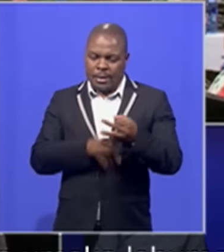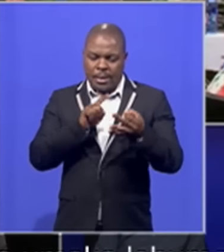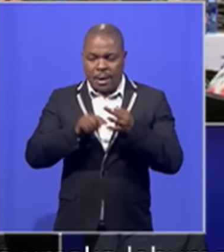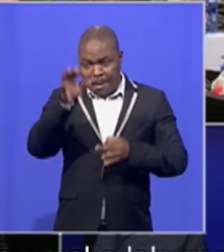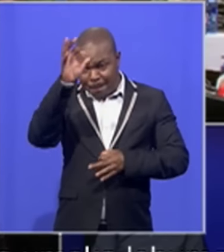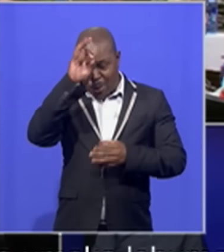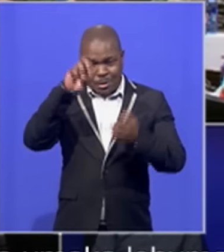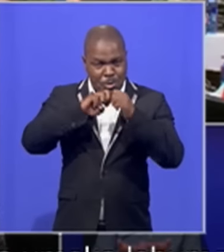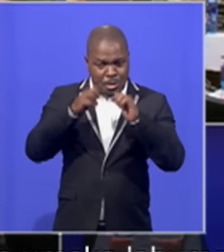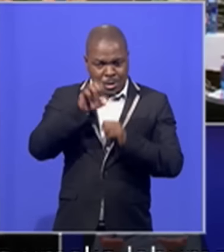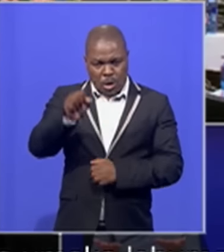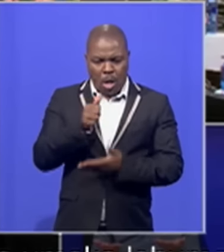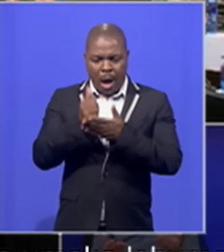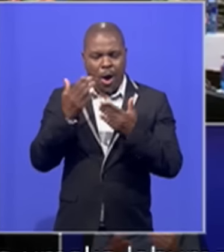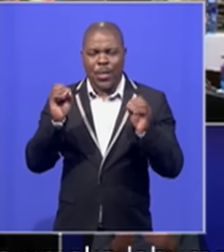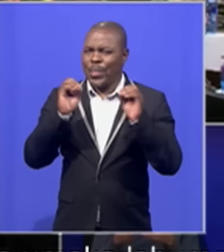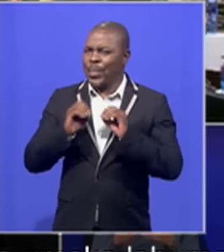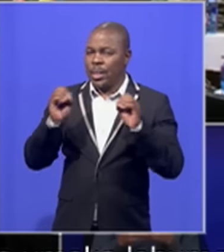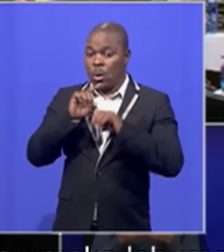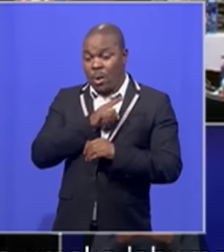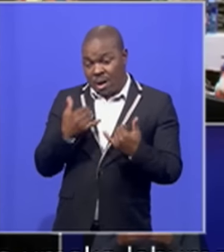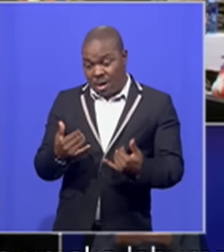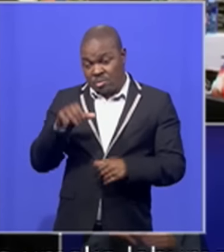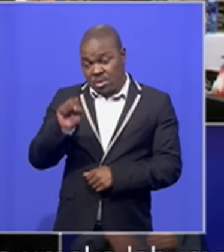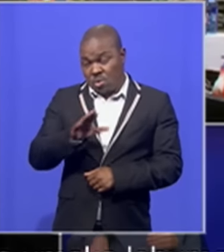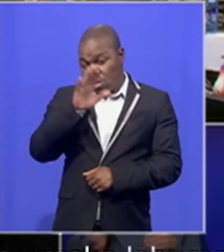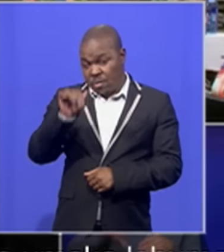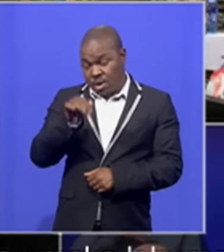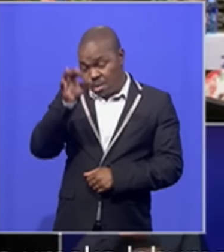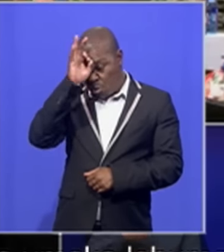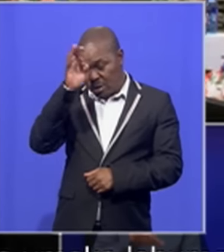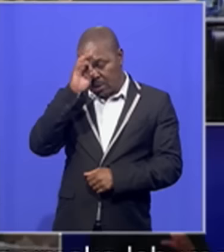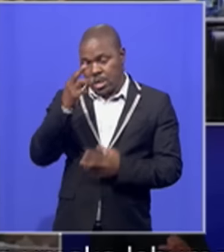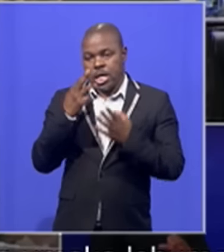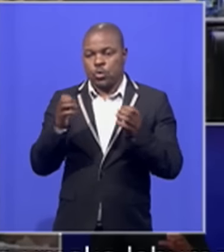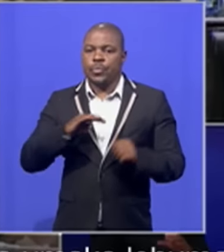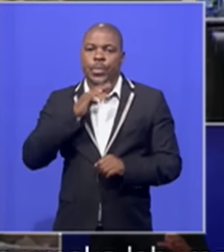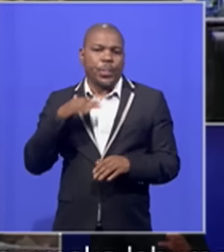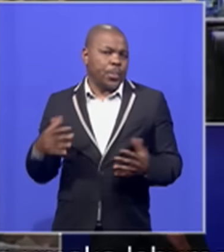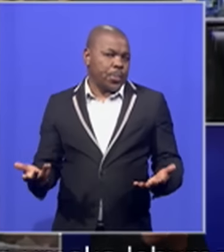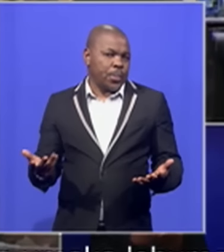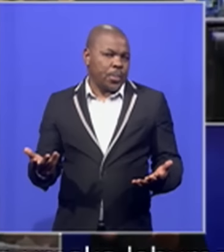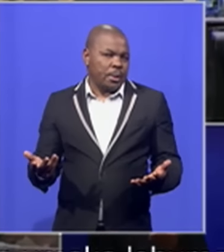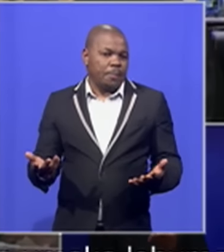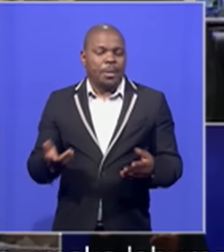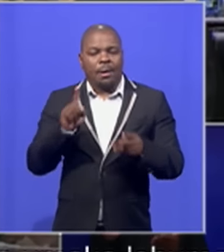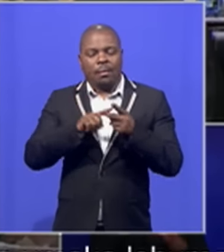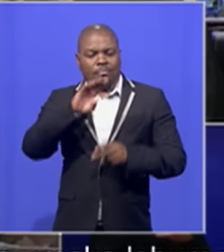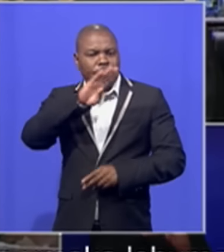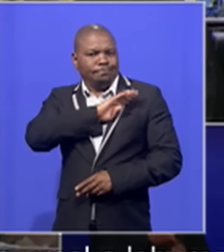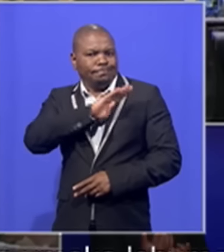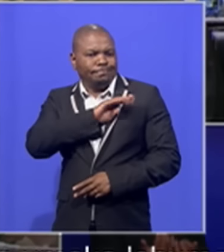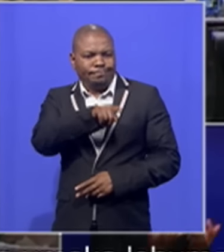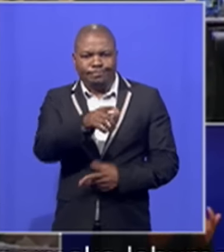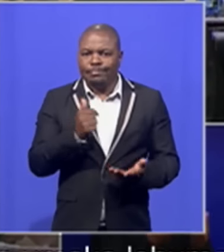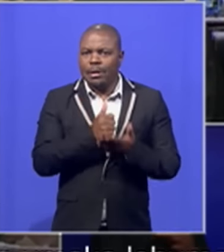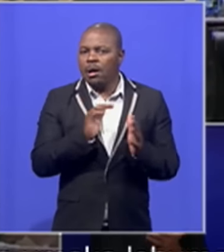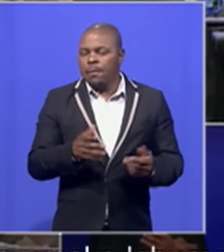policing in South Africa, because we've got a serious problem of resources in the police, and how are we going to deal with issues of defense itself. It's